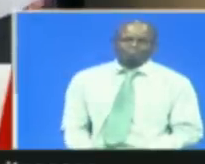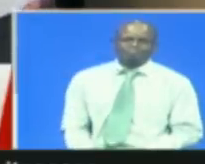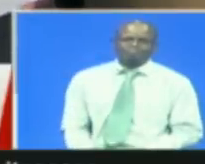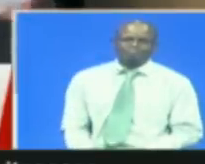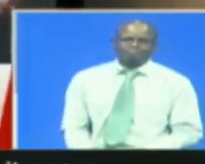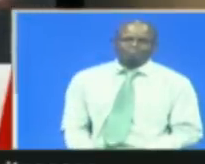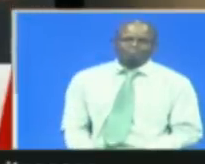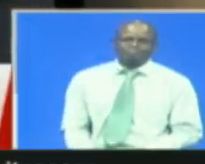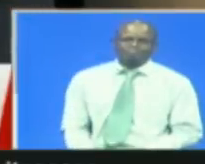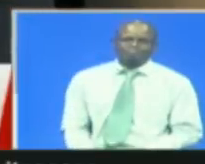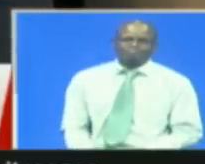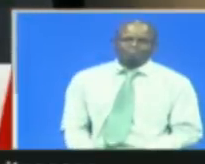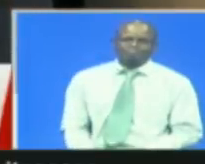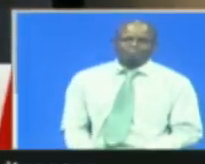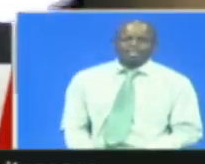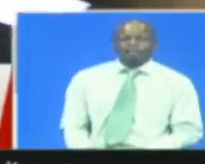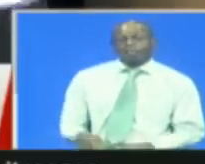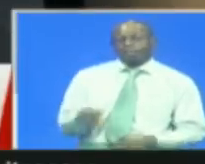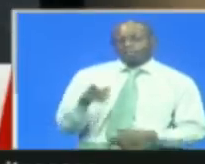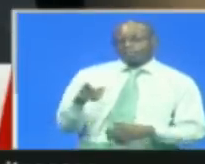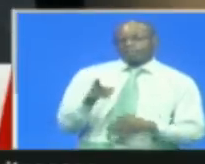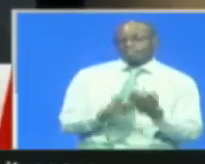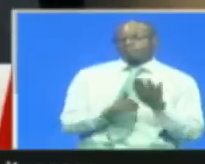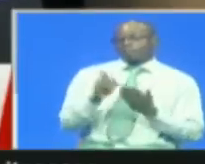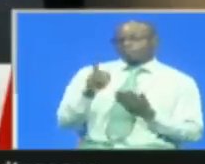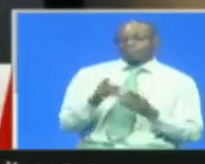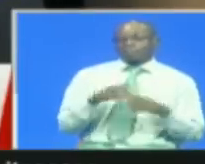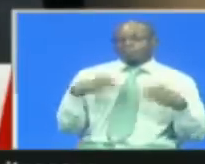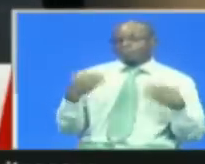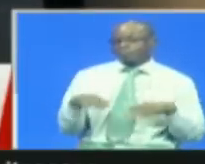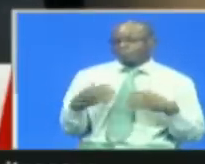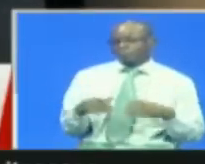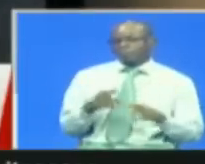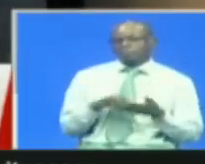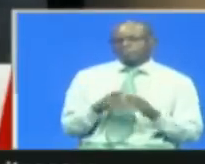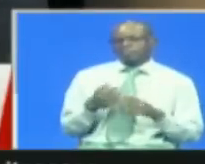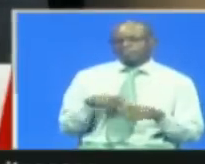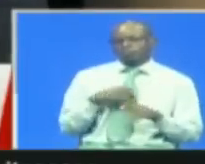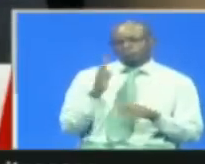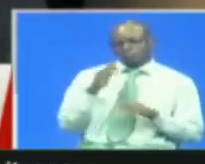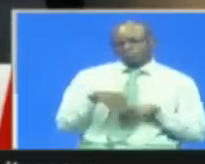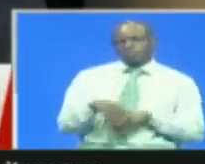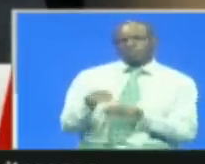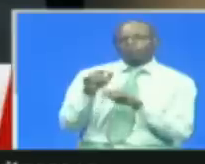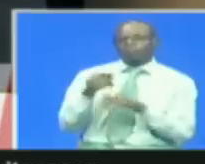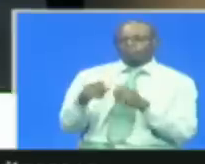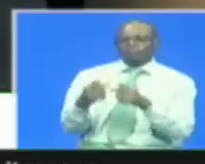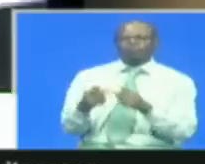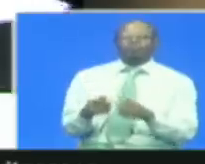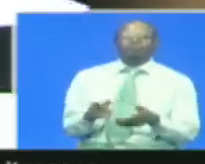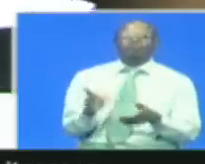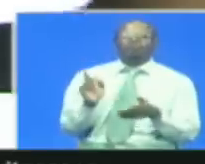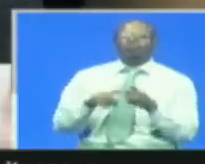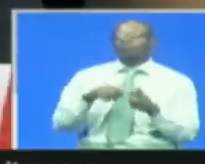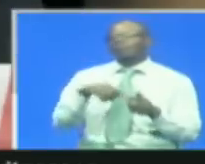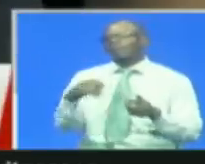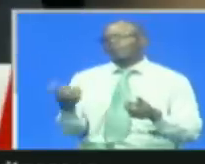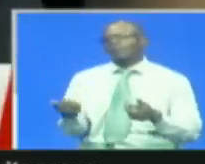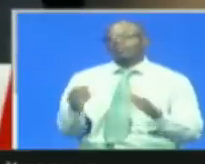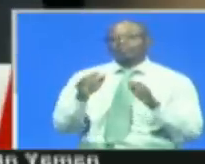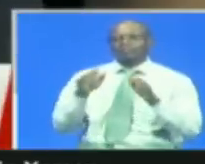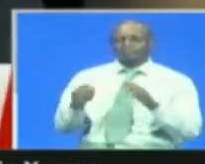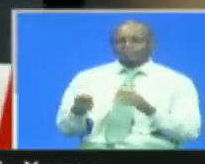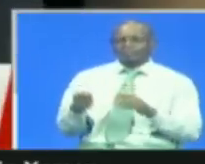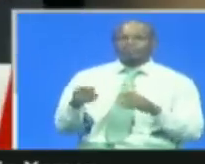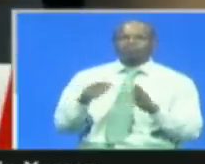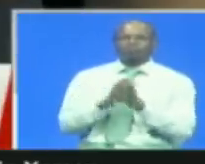All right, some interesting developments there, and certainly a story that we will continue to follow. To another key story, well, shame is what